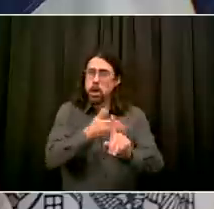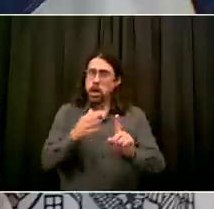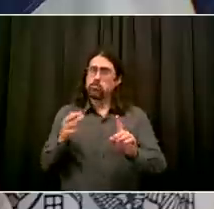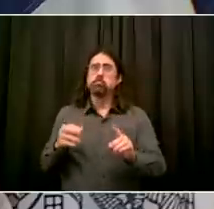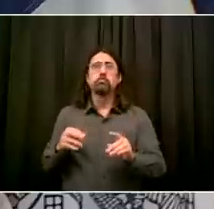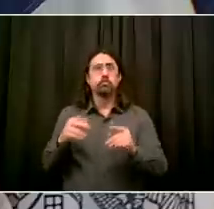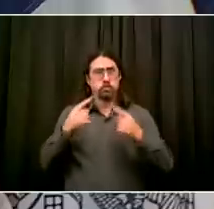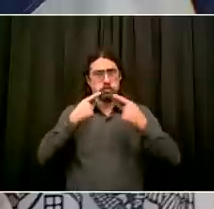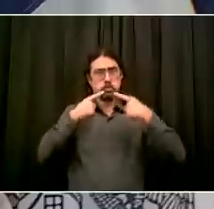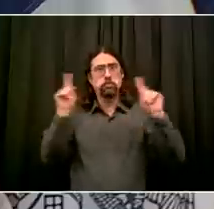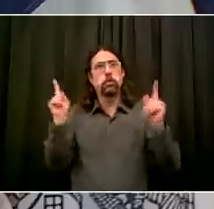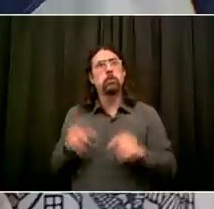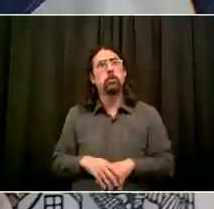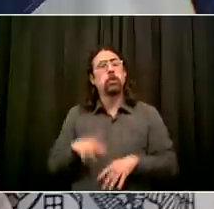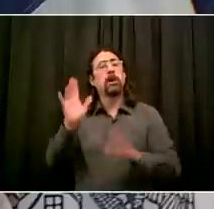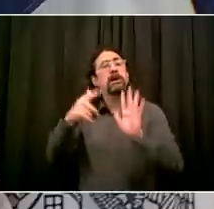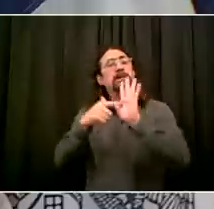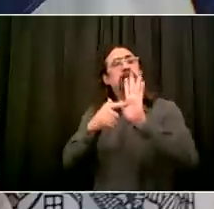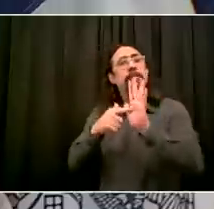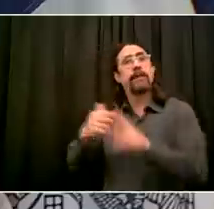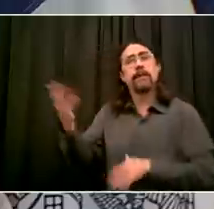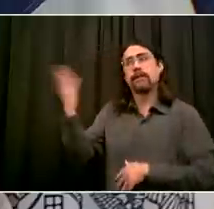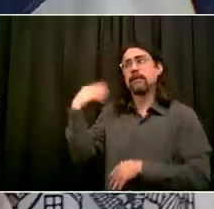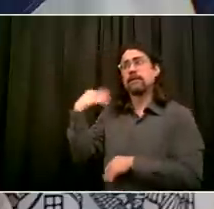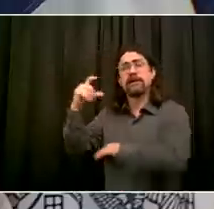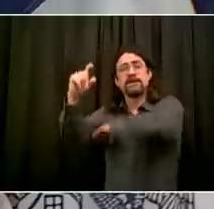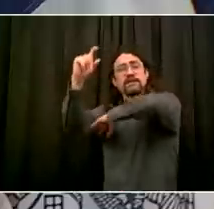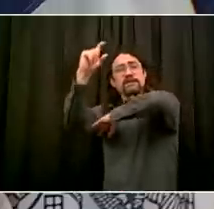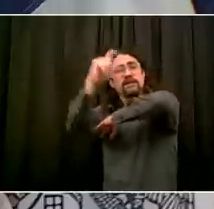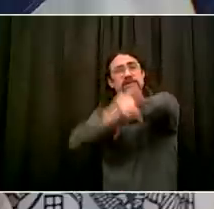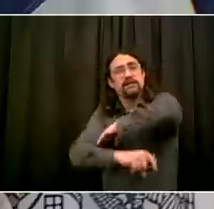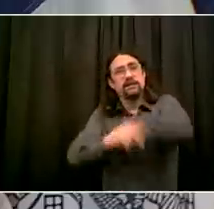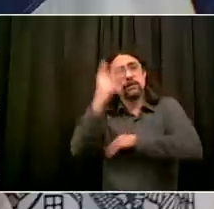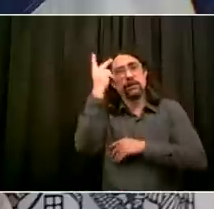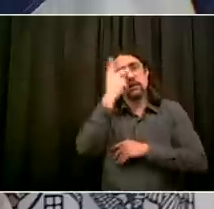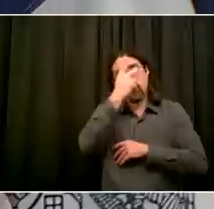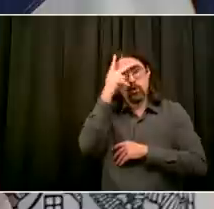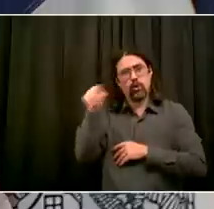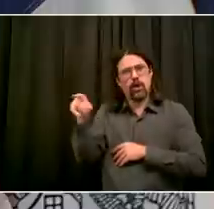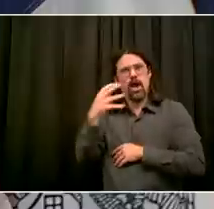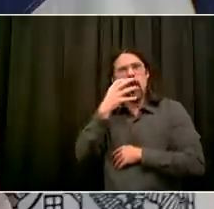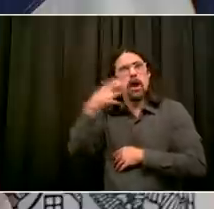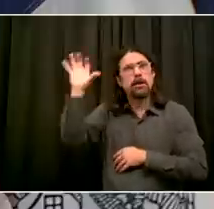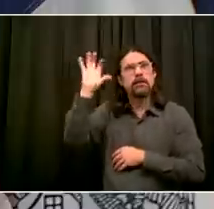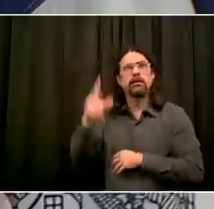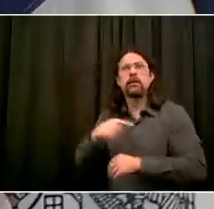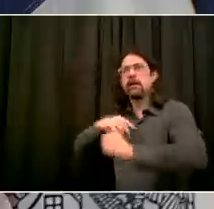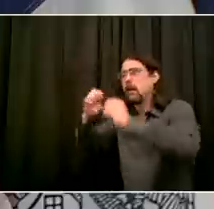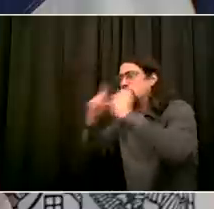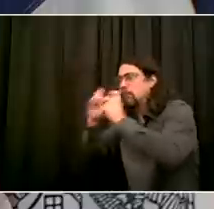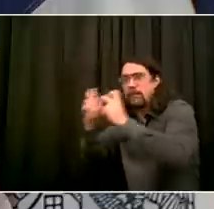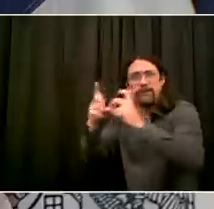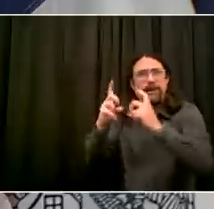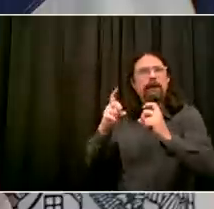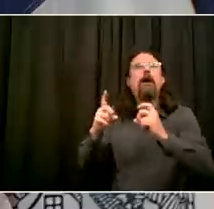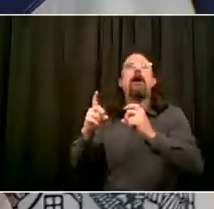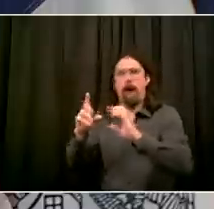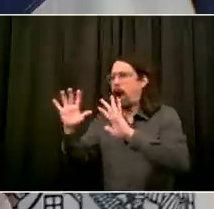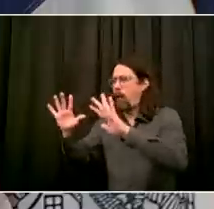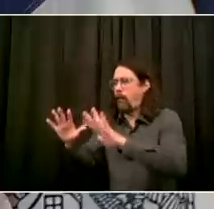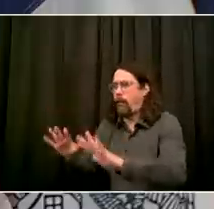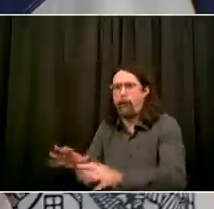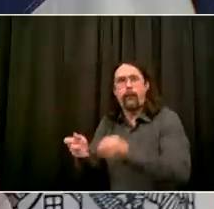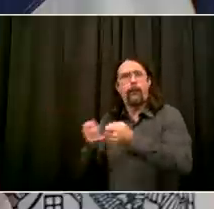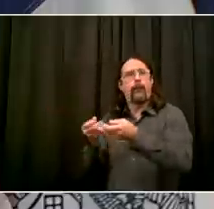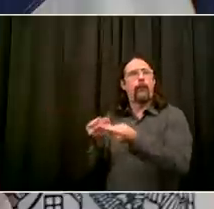strategies, tried more enforcement. It was not turning the tide the way it needed to, because you can only enforce in so many places at so many times.